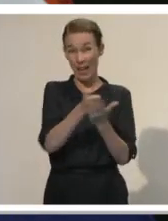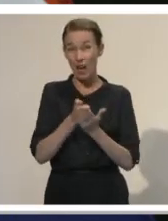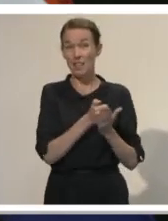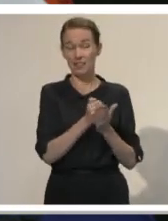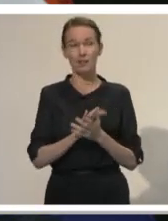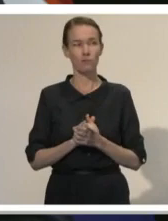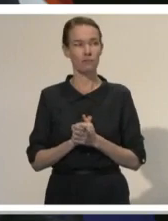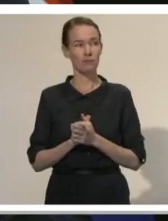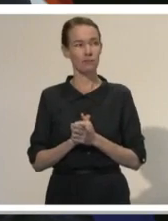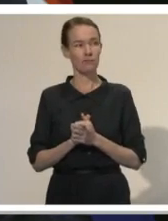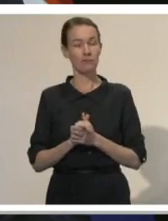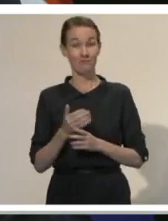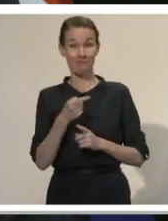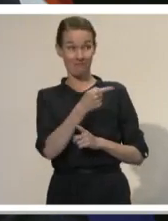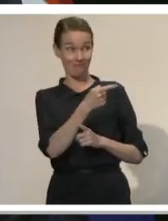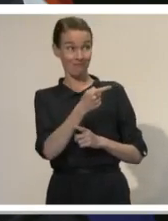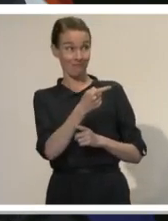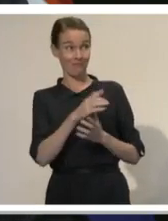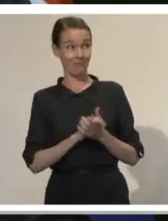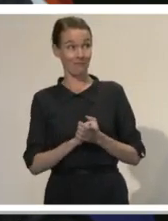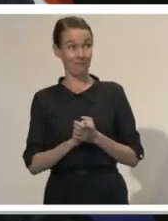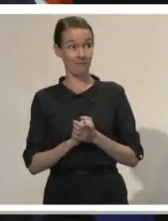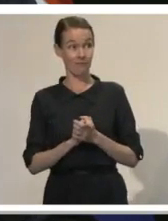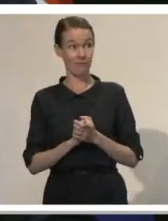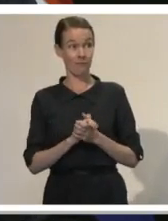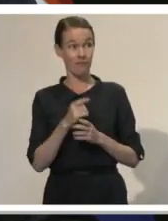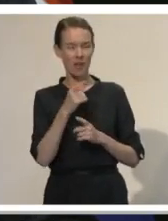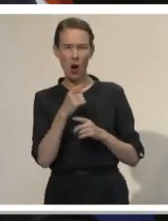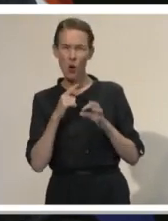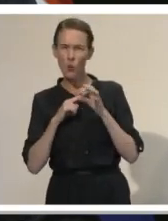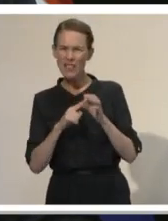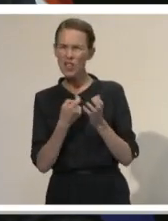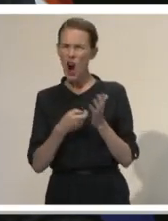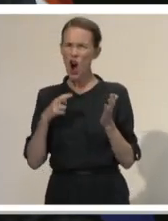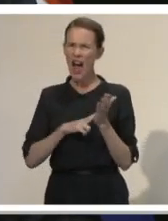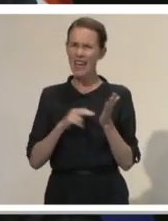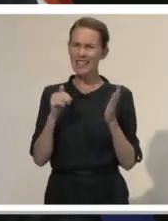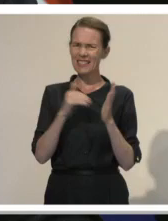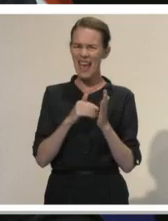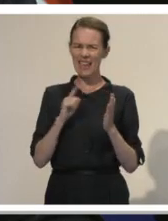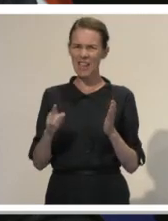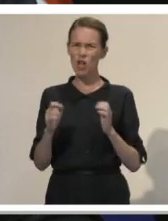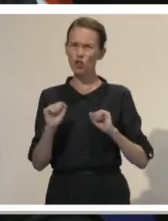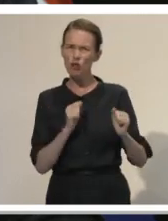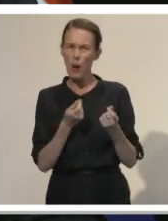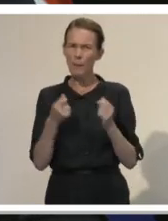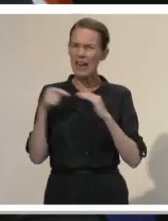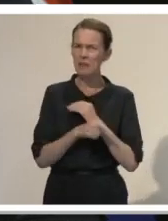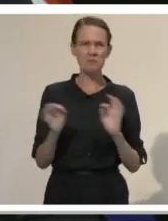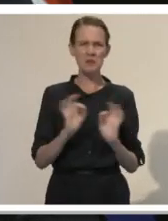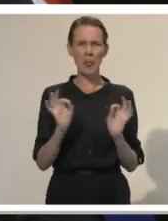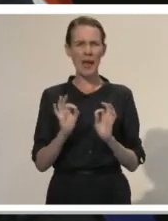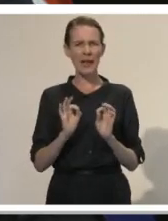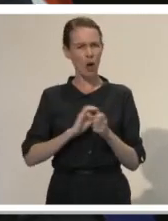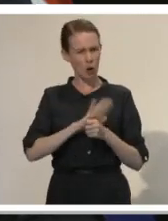What's the point in that when RNZ hasn't lost any funding during COVID? Well, it's not about necessarily losing the